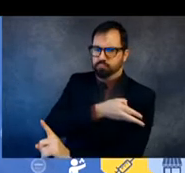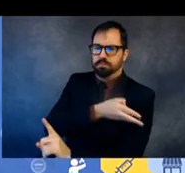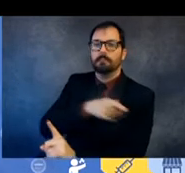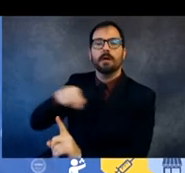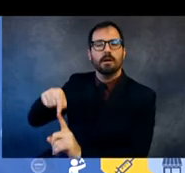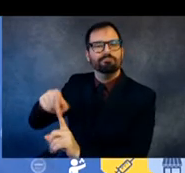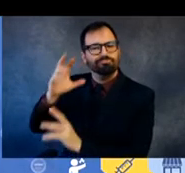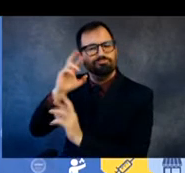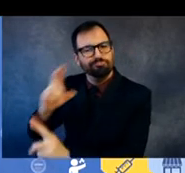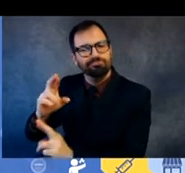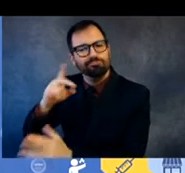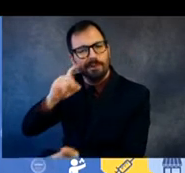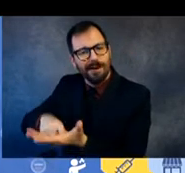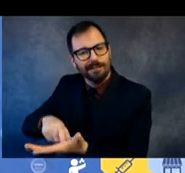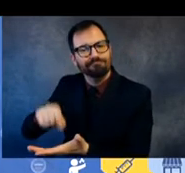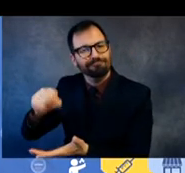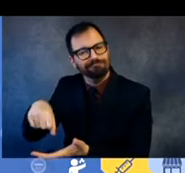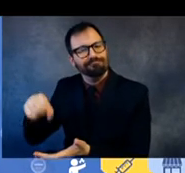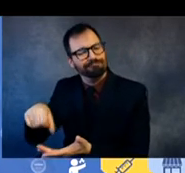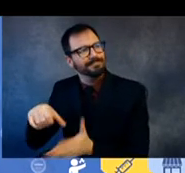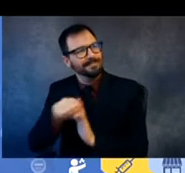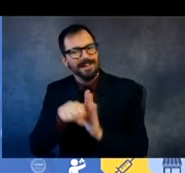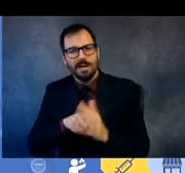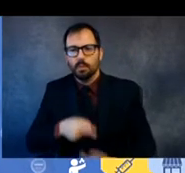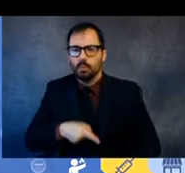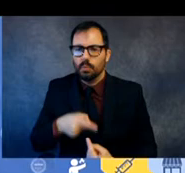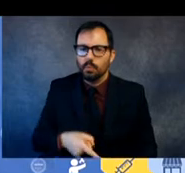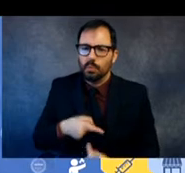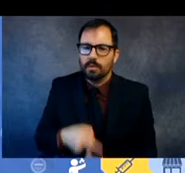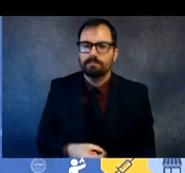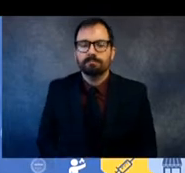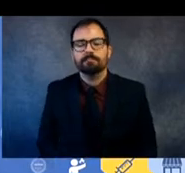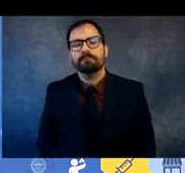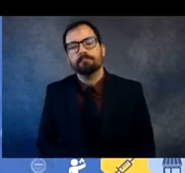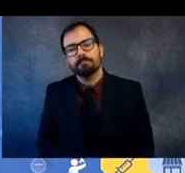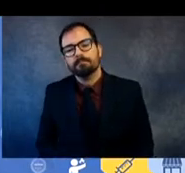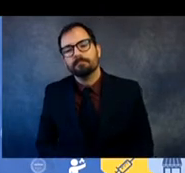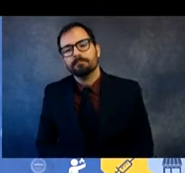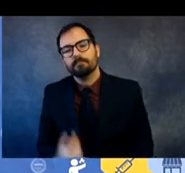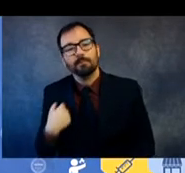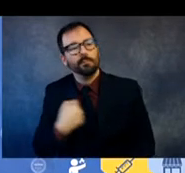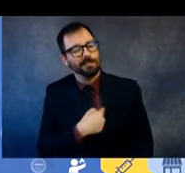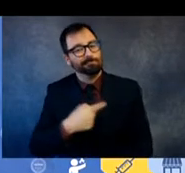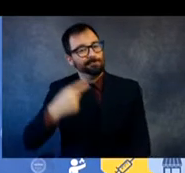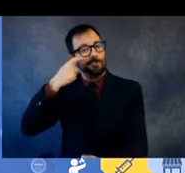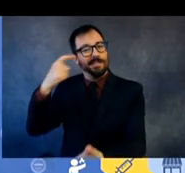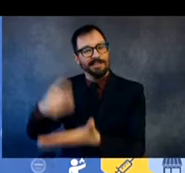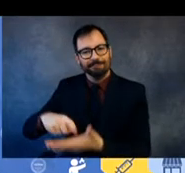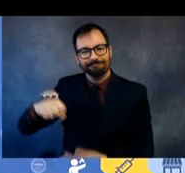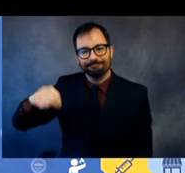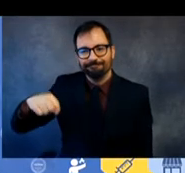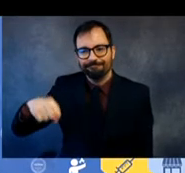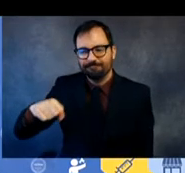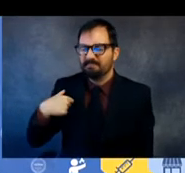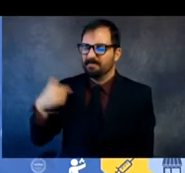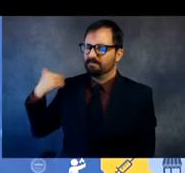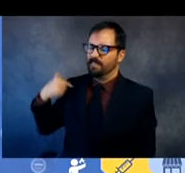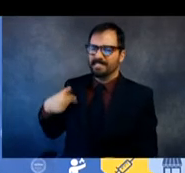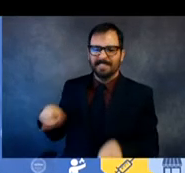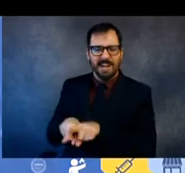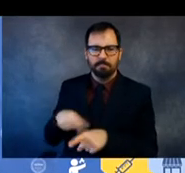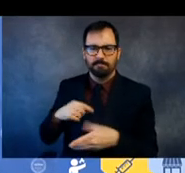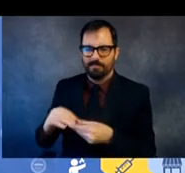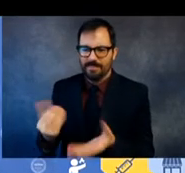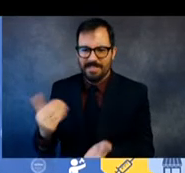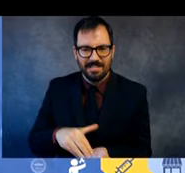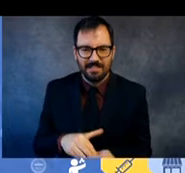the difficulty the state was in, and it was more. And we acknowledged